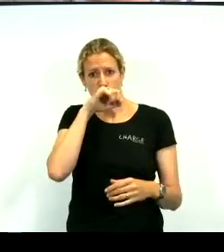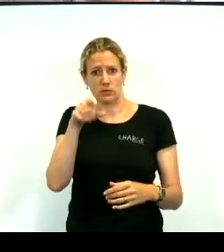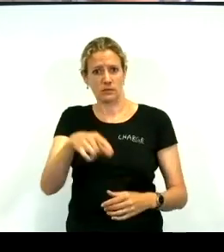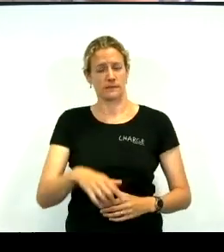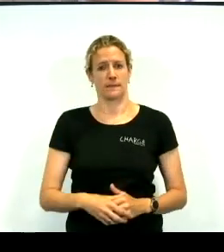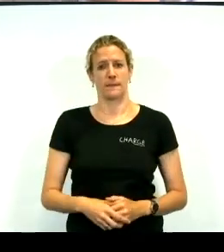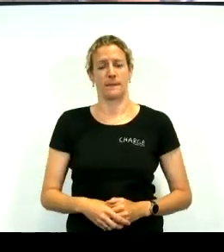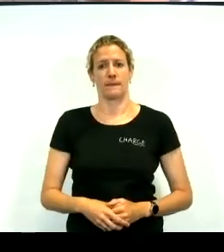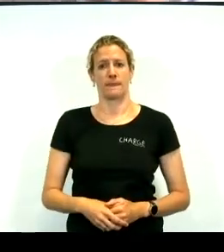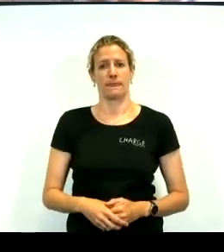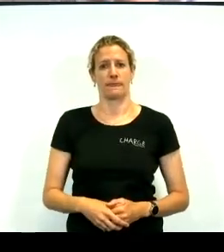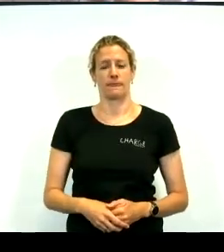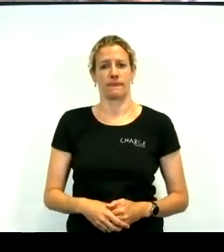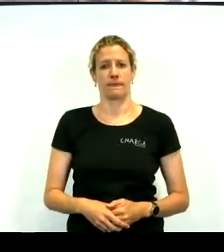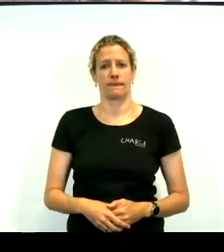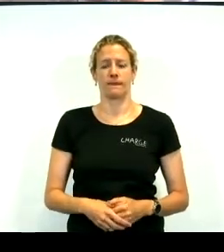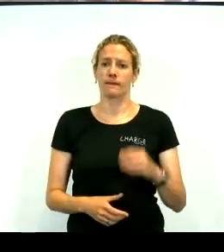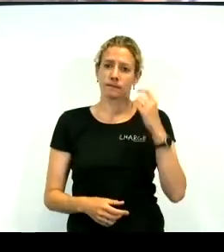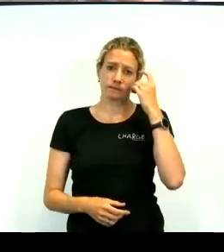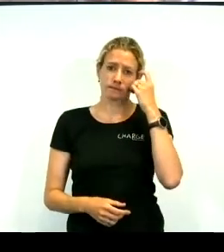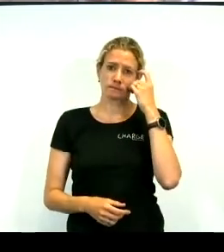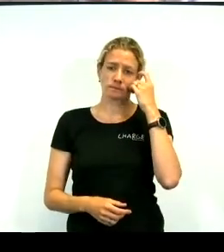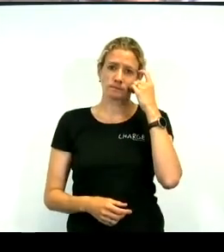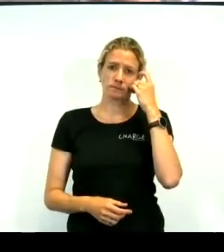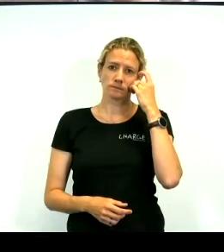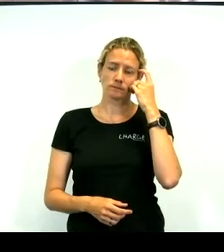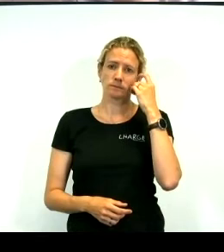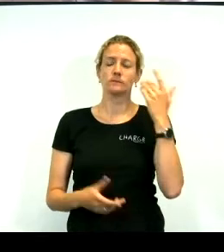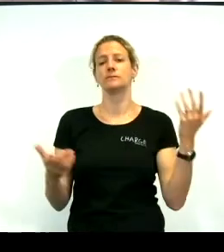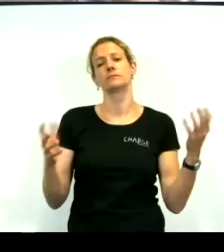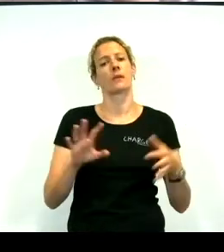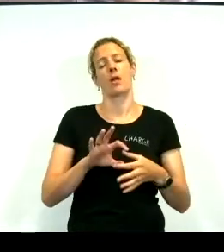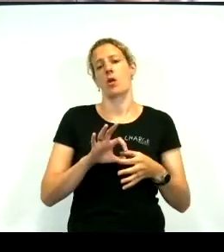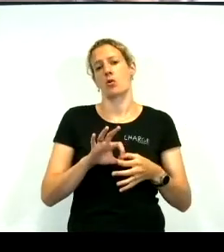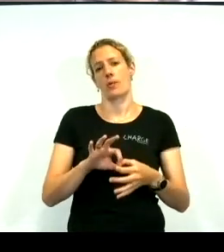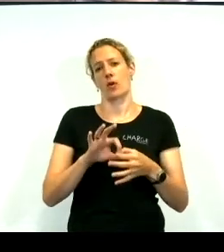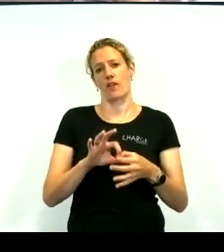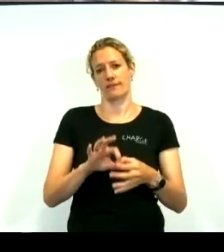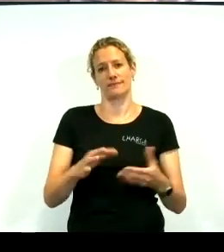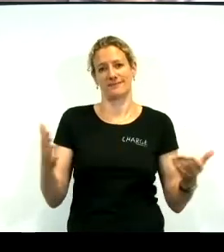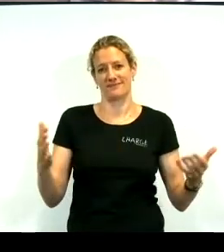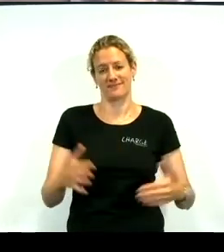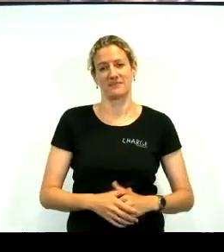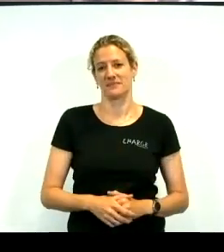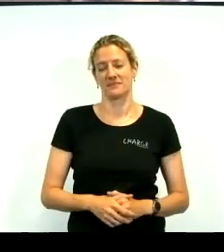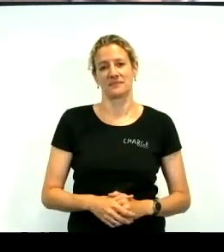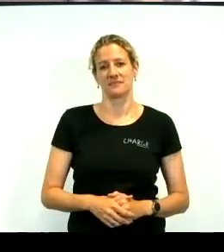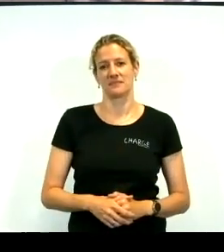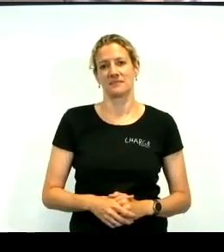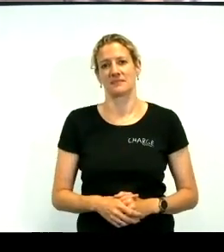printouts? Yeah, it depends what system the child or young person